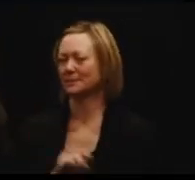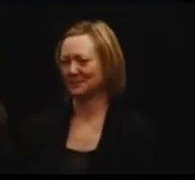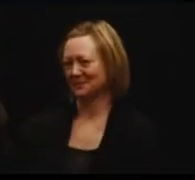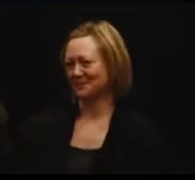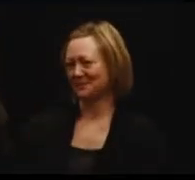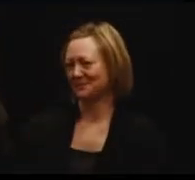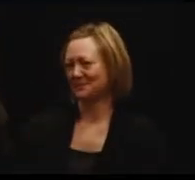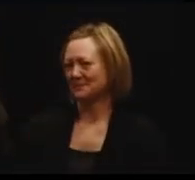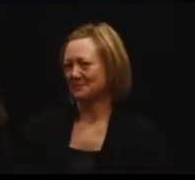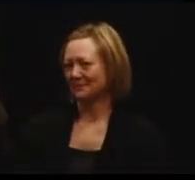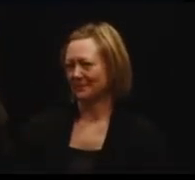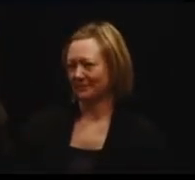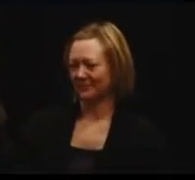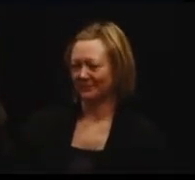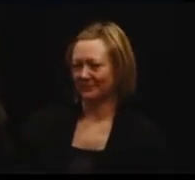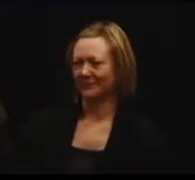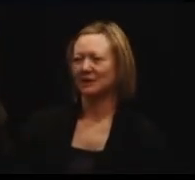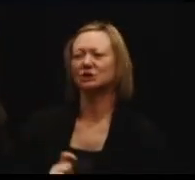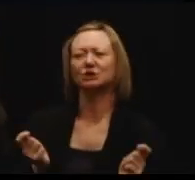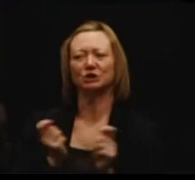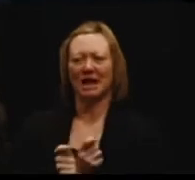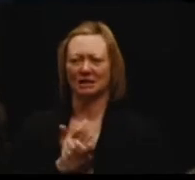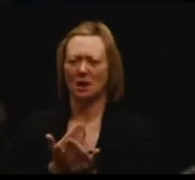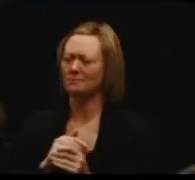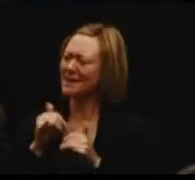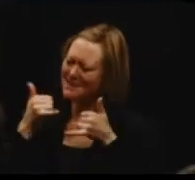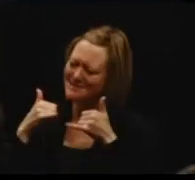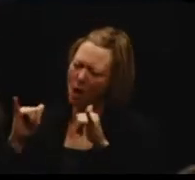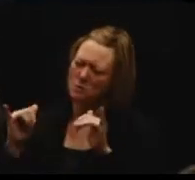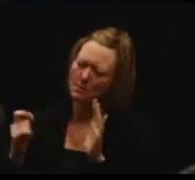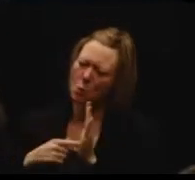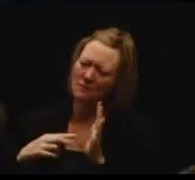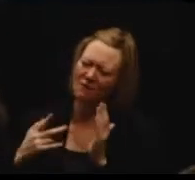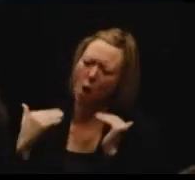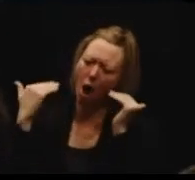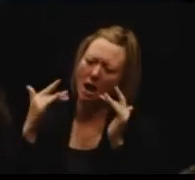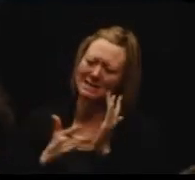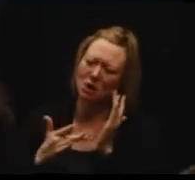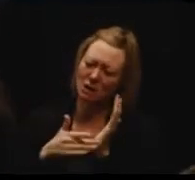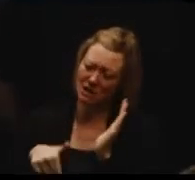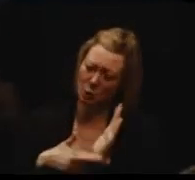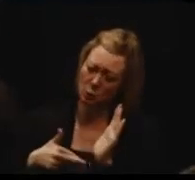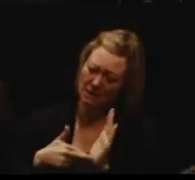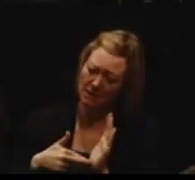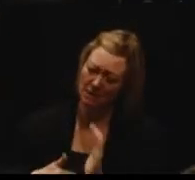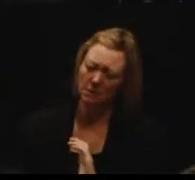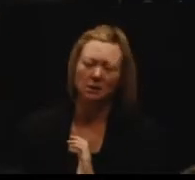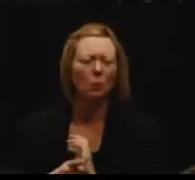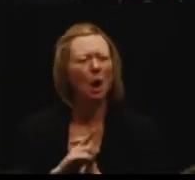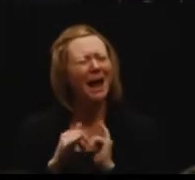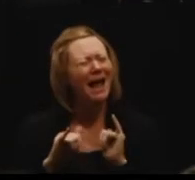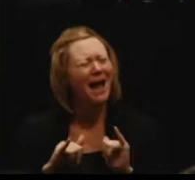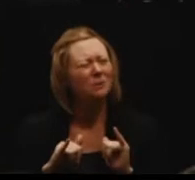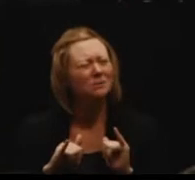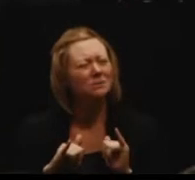let's change tacks a little. Are cows important for high technology in New Zealand? Are cows? Cows. Well, they help and